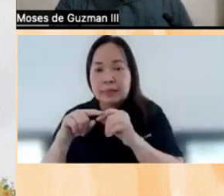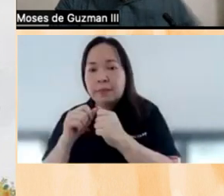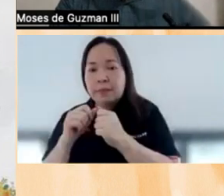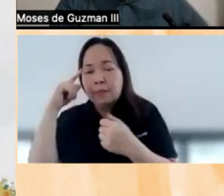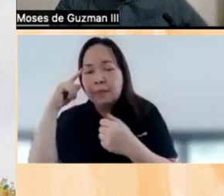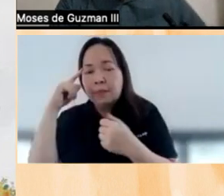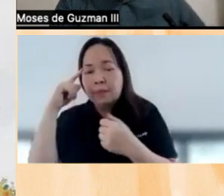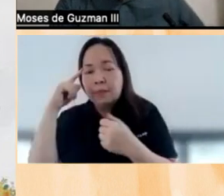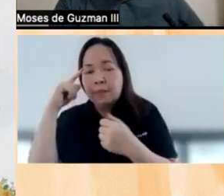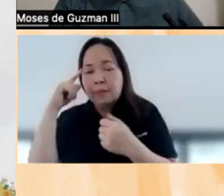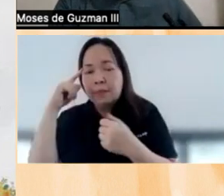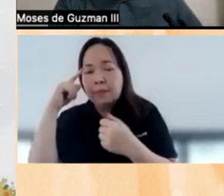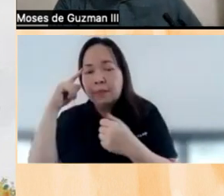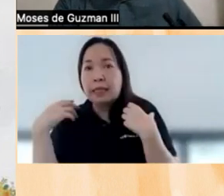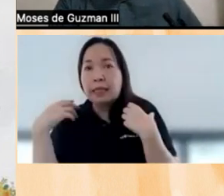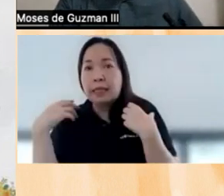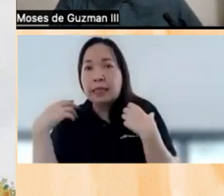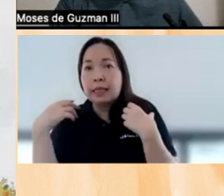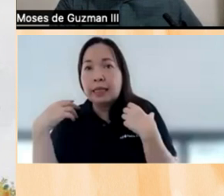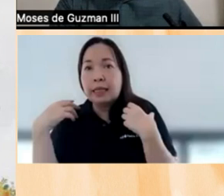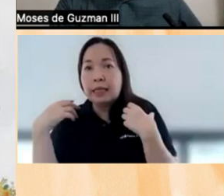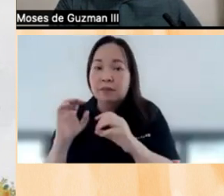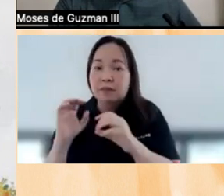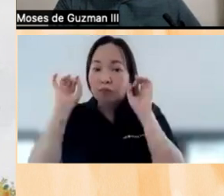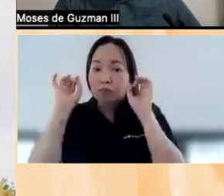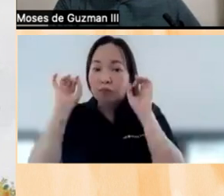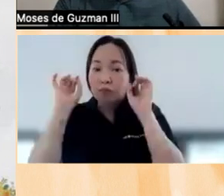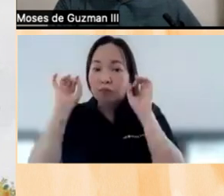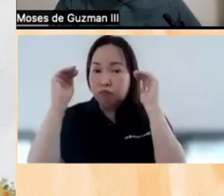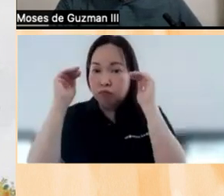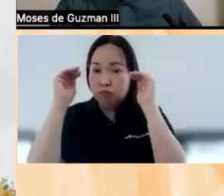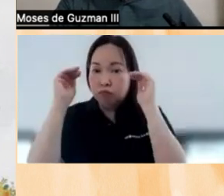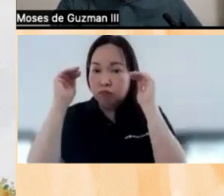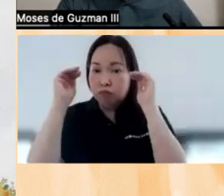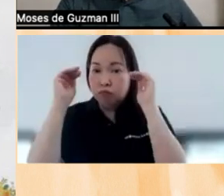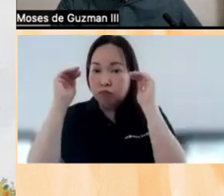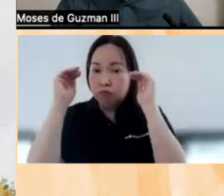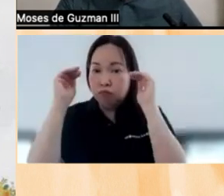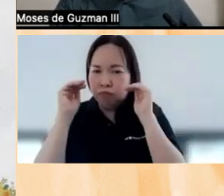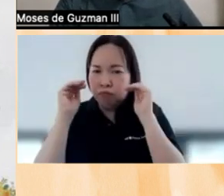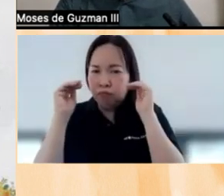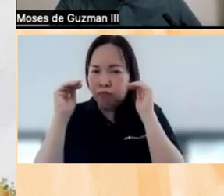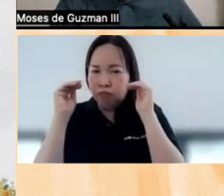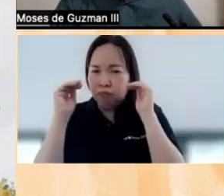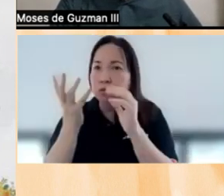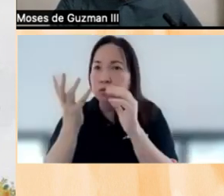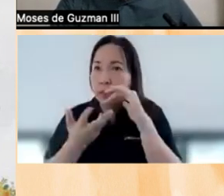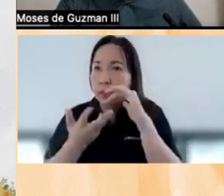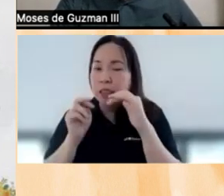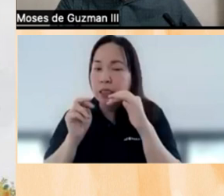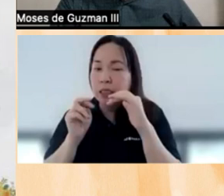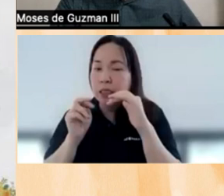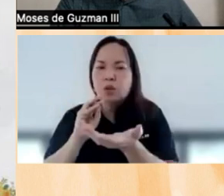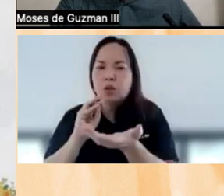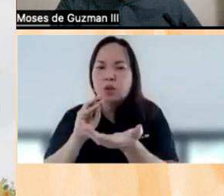For medium risk patients, referral for outpatient consult with a psychiatrist can be done. The health professional